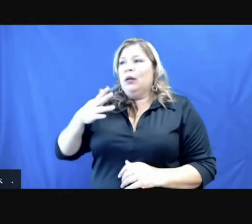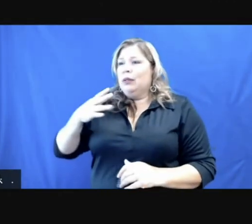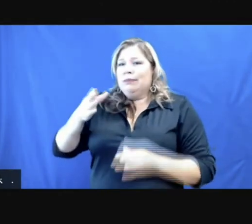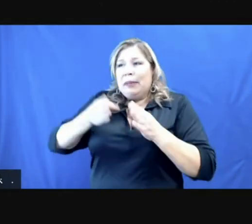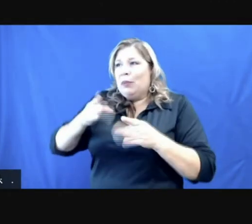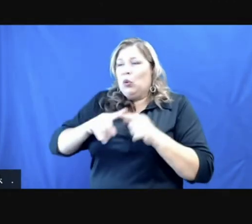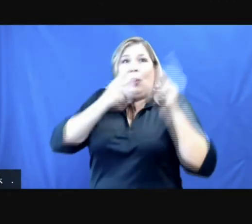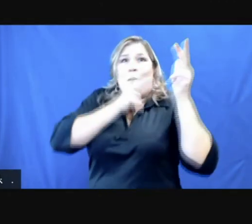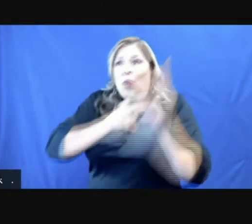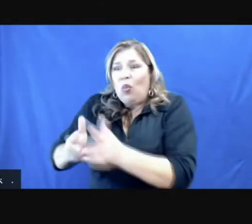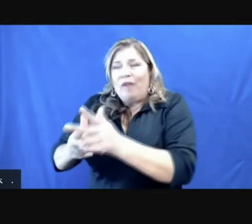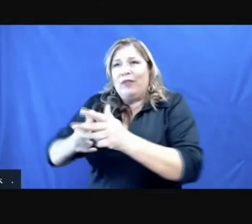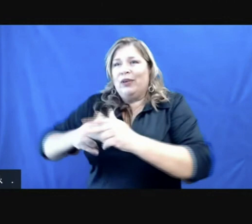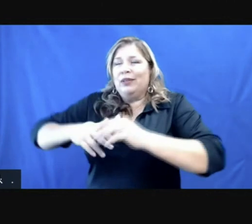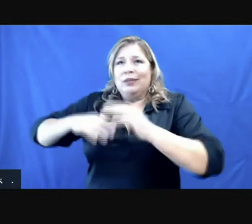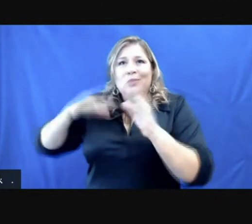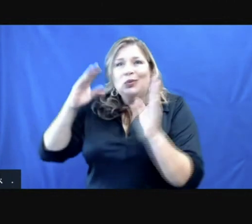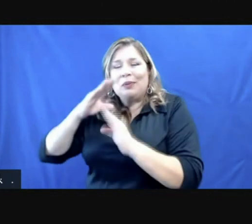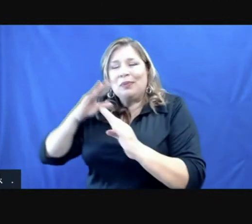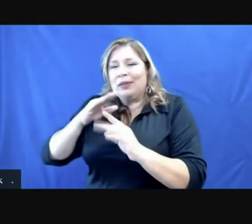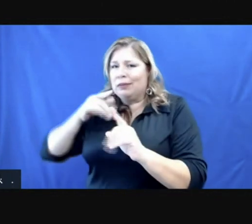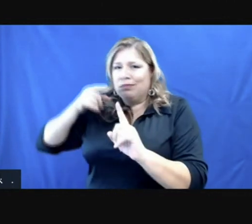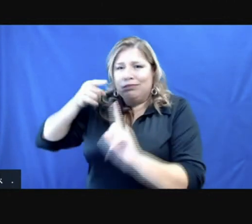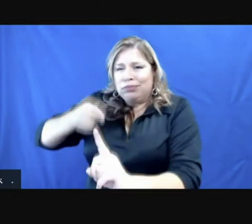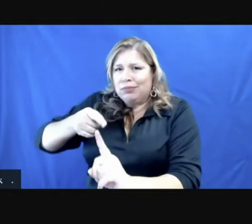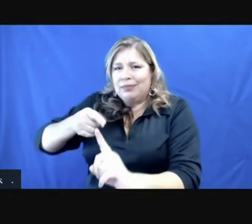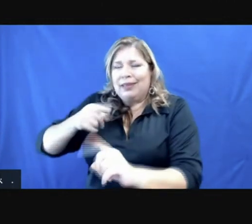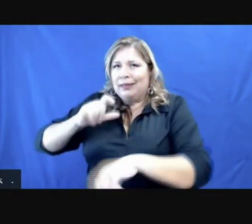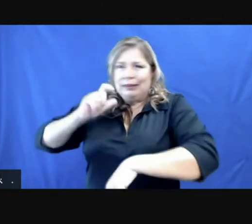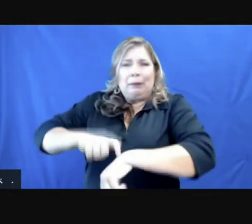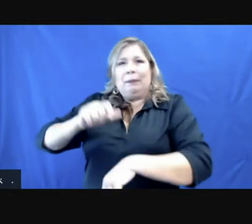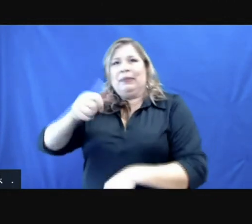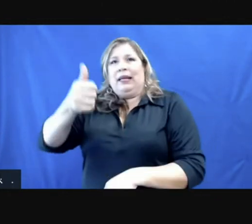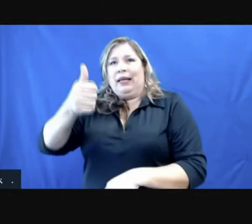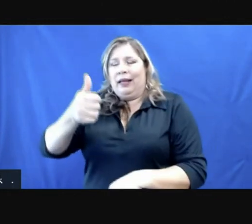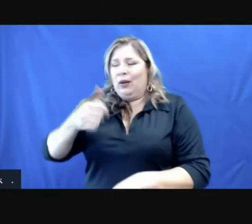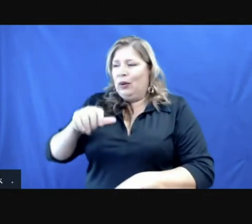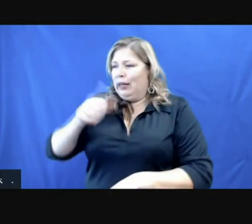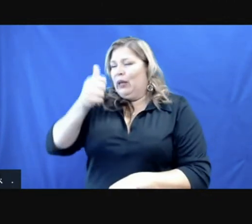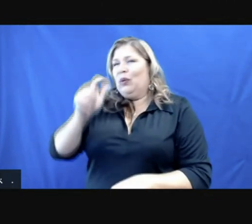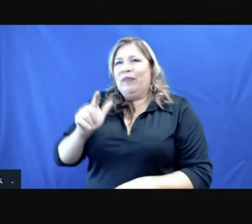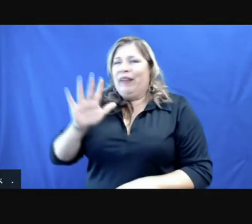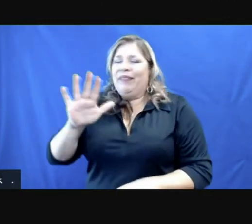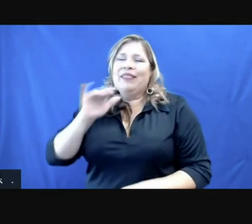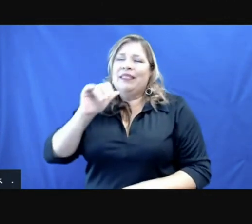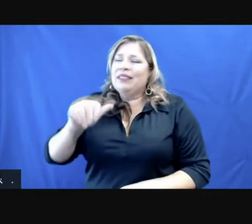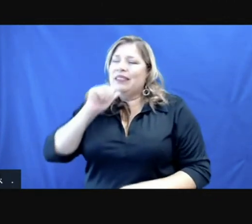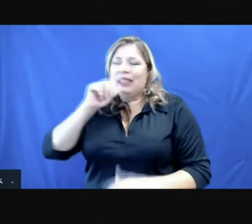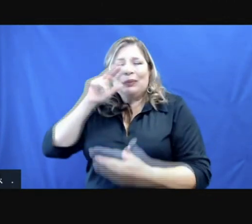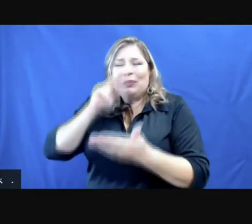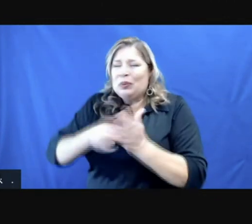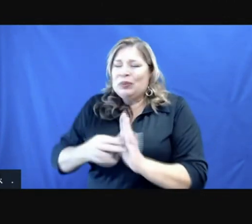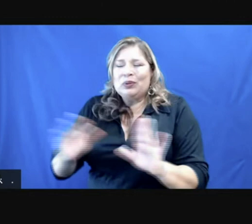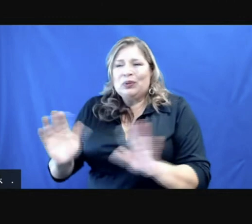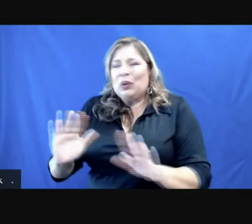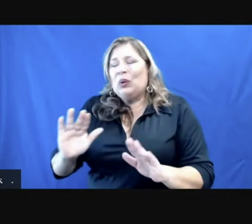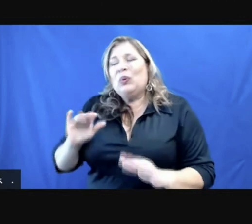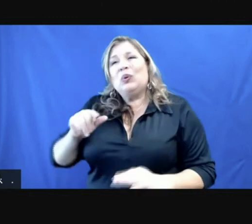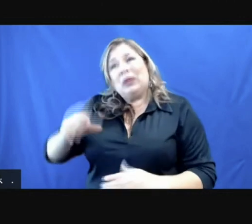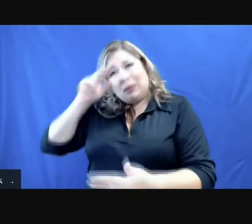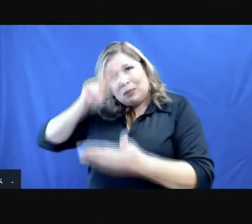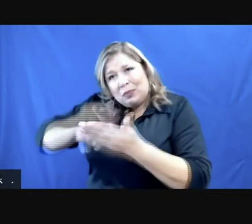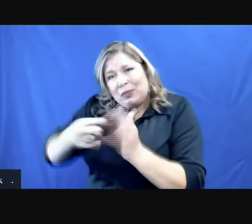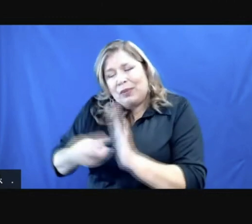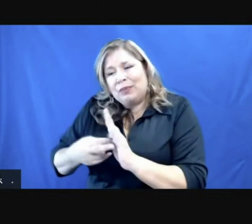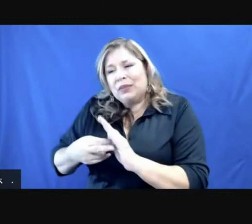over or in some ways targeted at 10 or 10:25 or whatever time. This is really meant to help